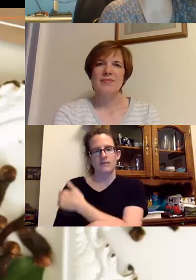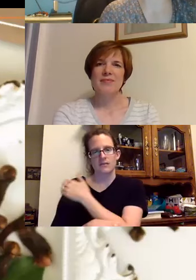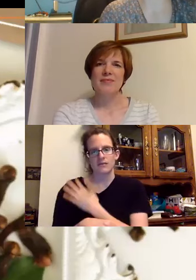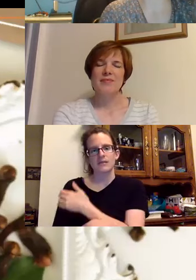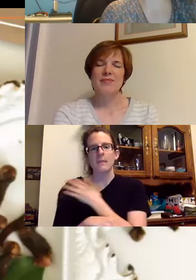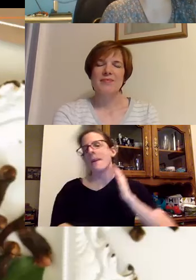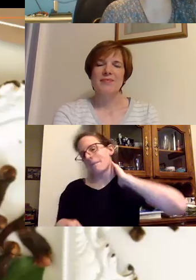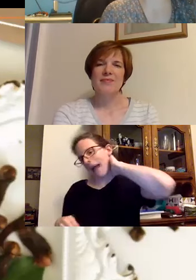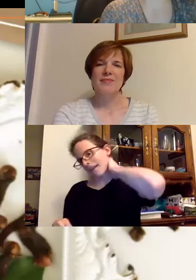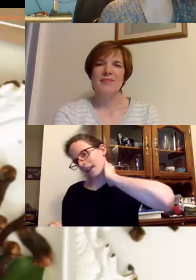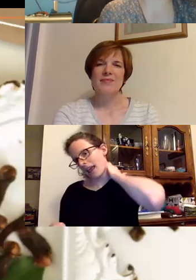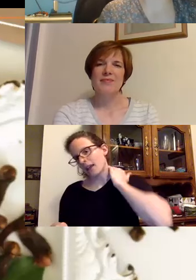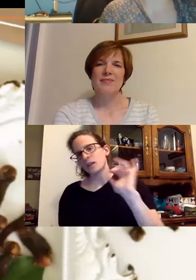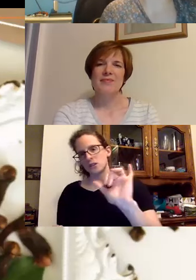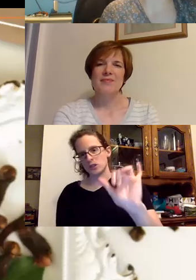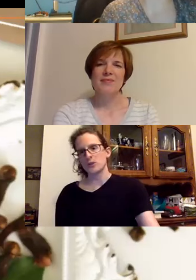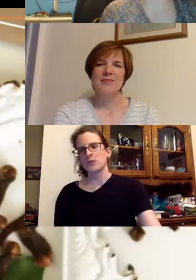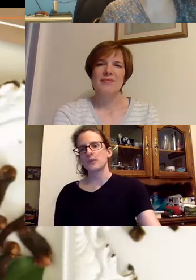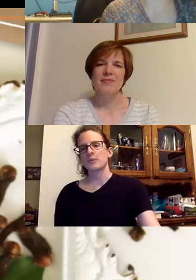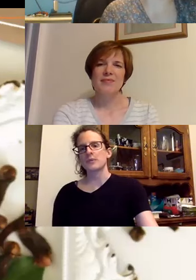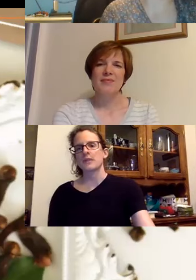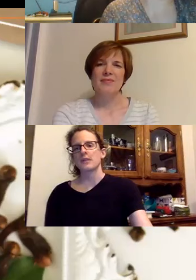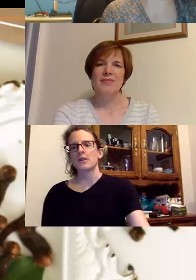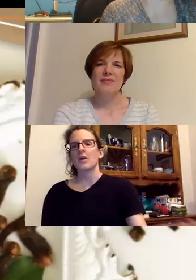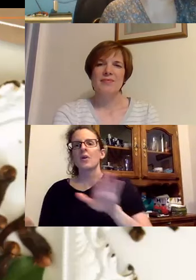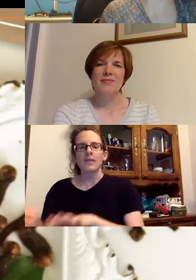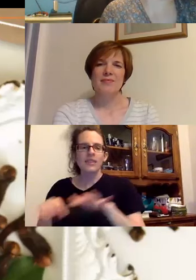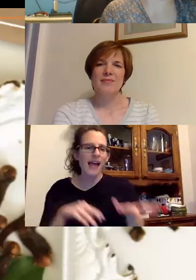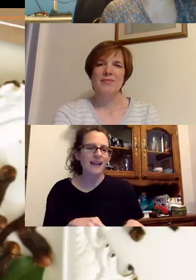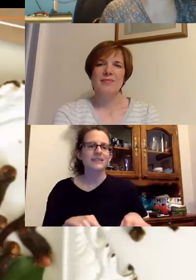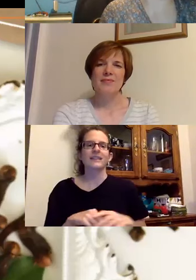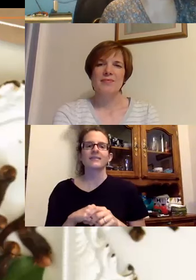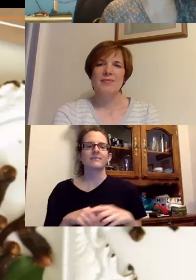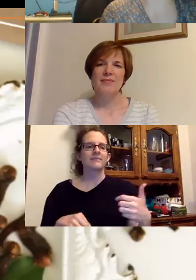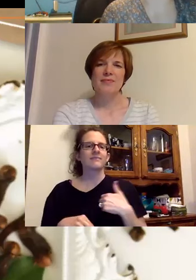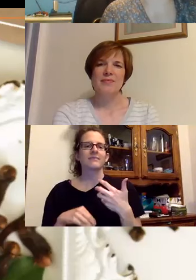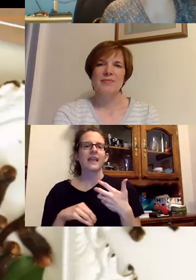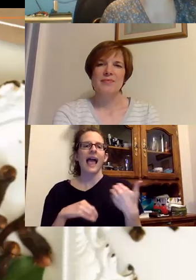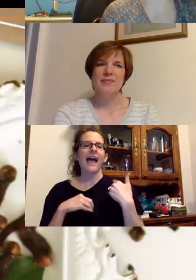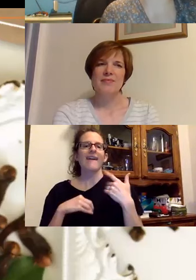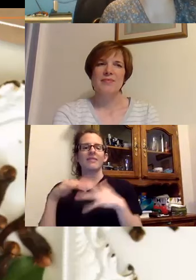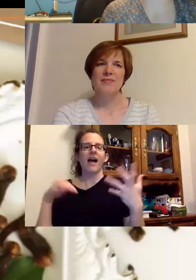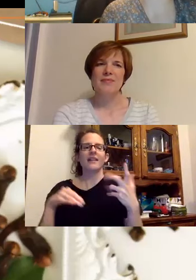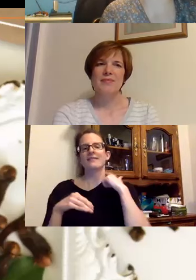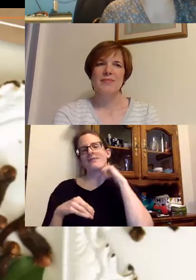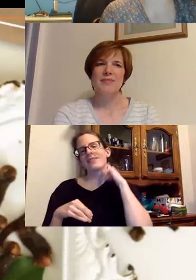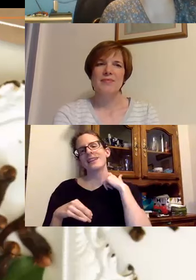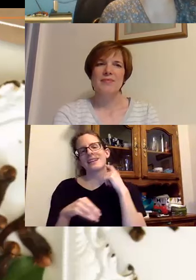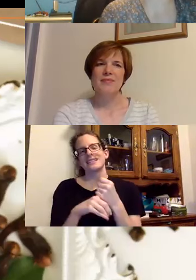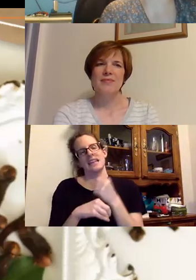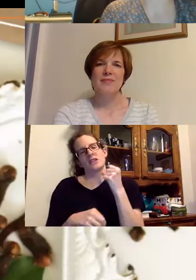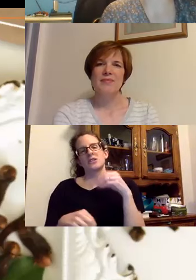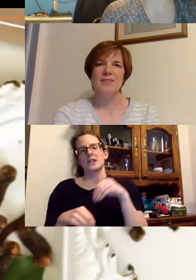neck. It's very refreshing and relaxing. I tend to carry a lot of tension in my neck, which can sometimes be very